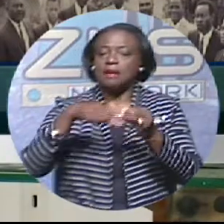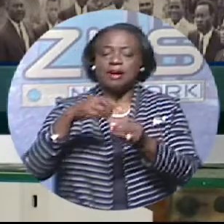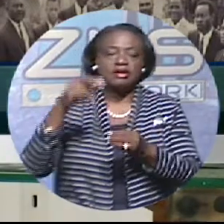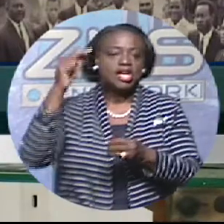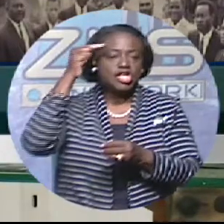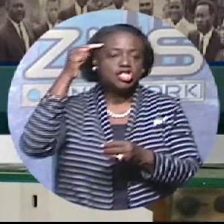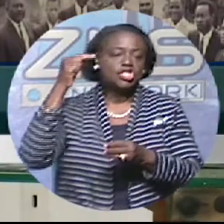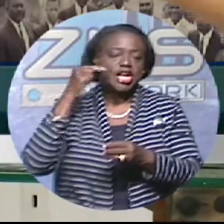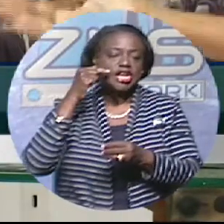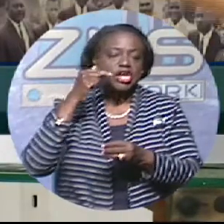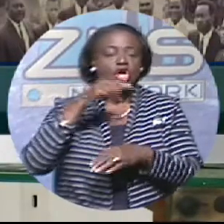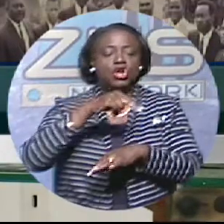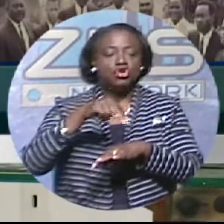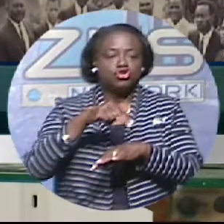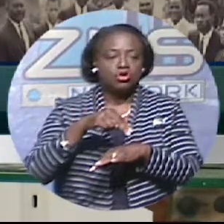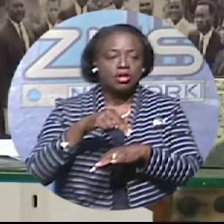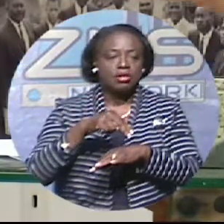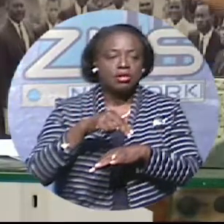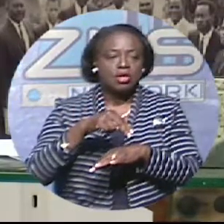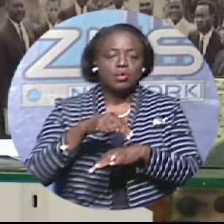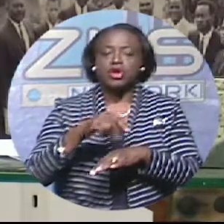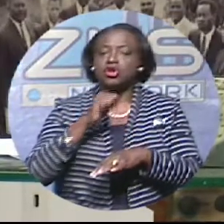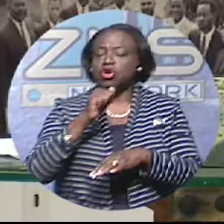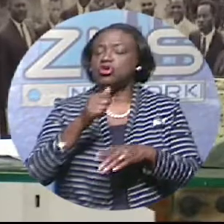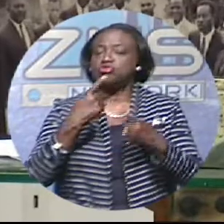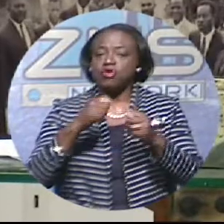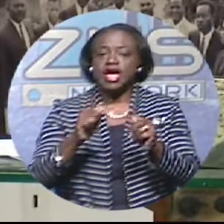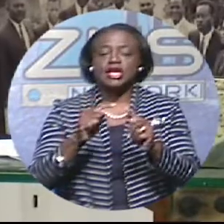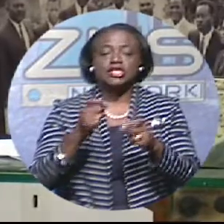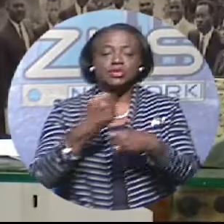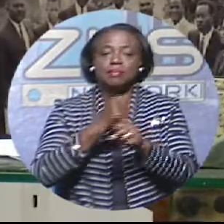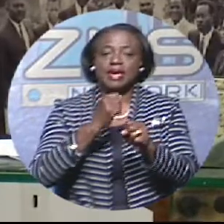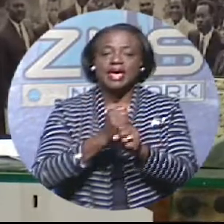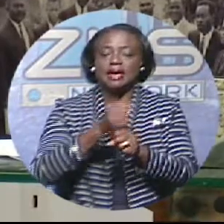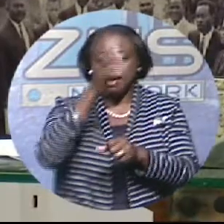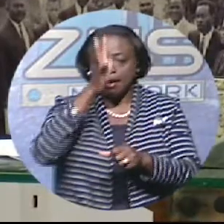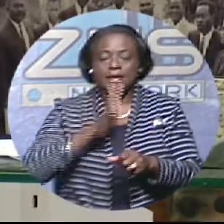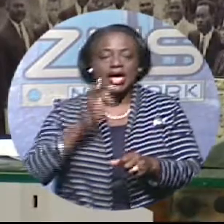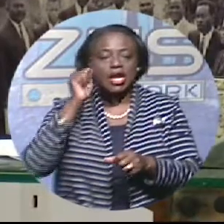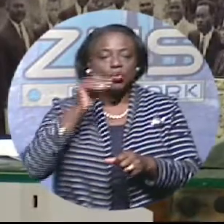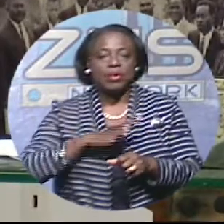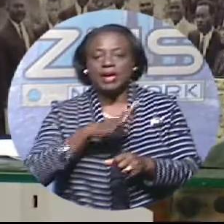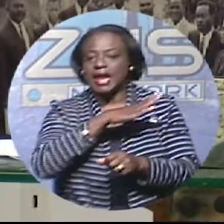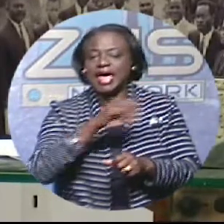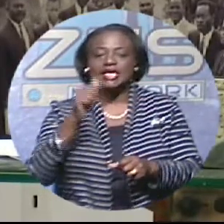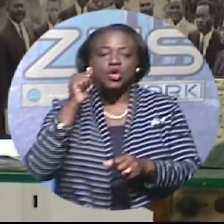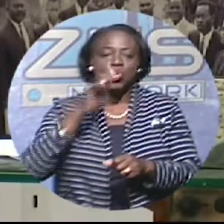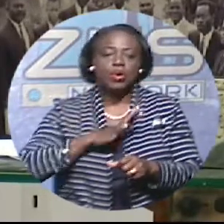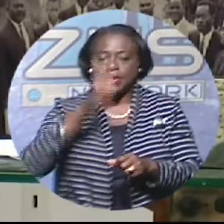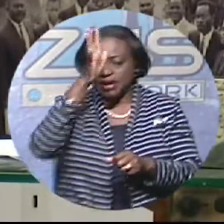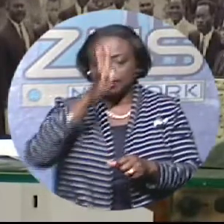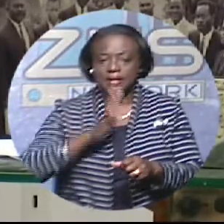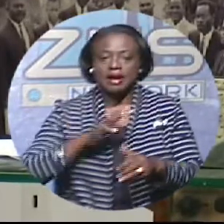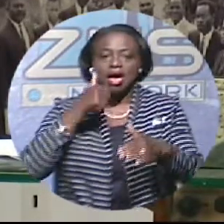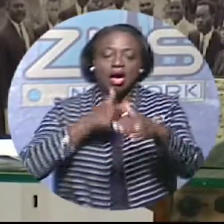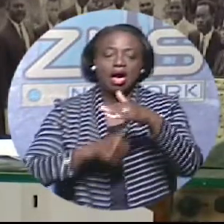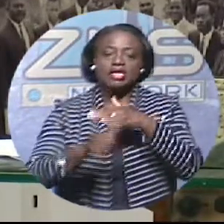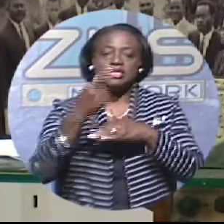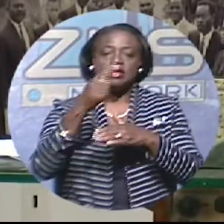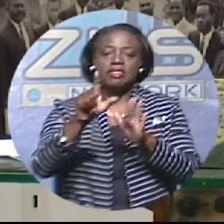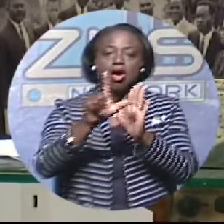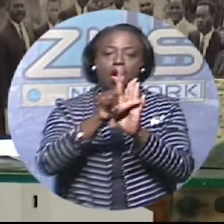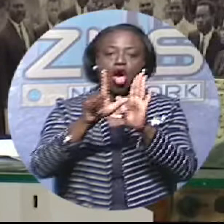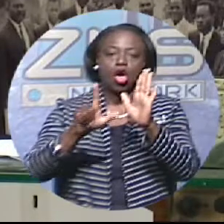trying to make men women and women men. They are going to be different. What we are saying is that under the